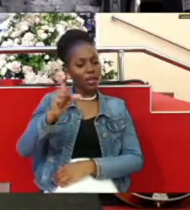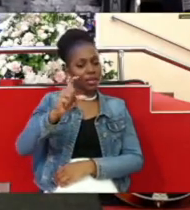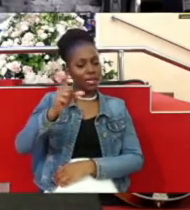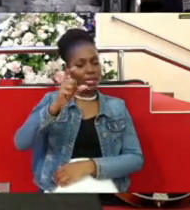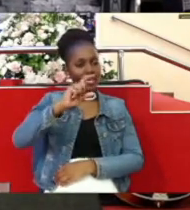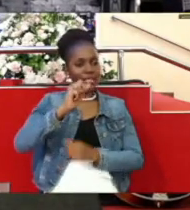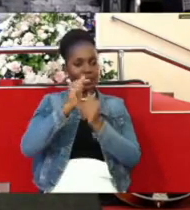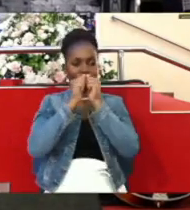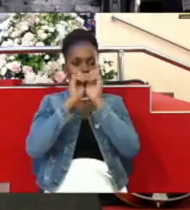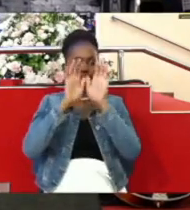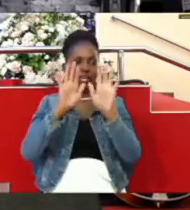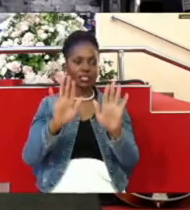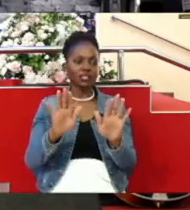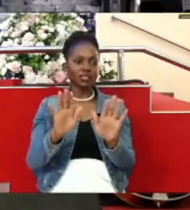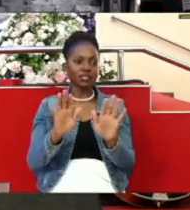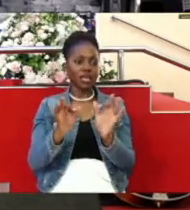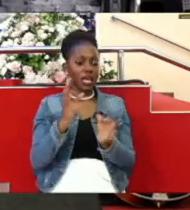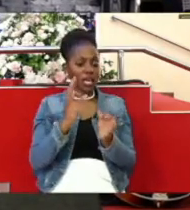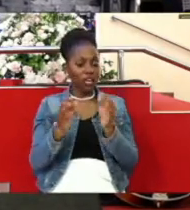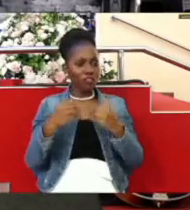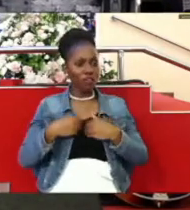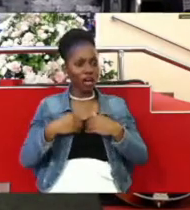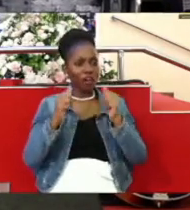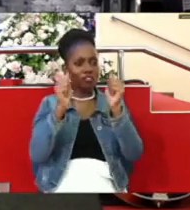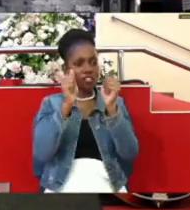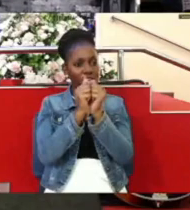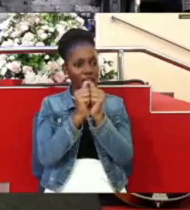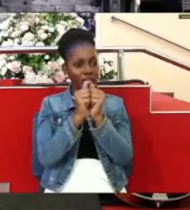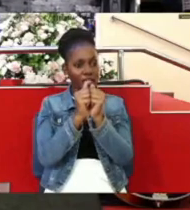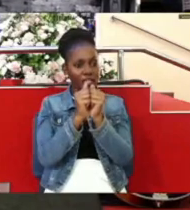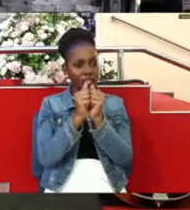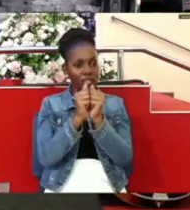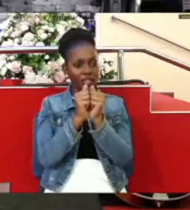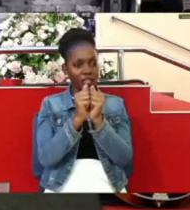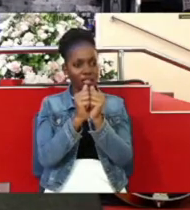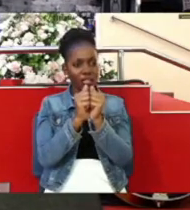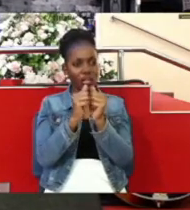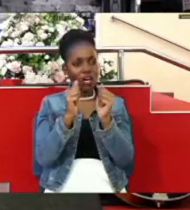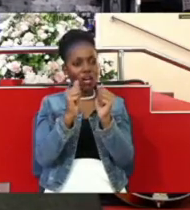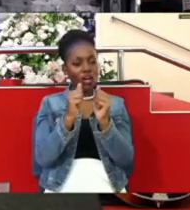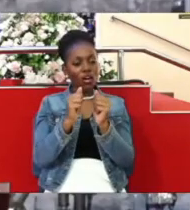blessings, God will not add 10 blessings to make 20.